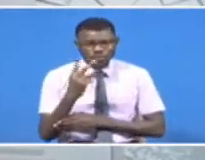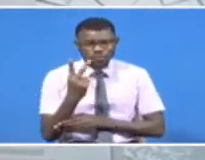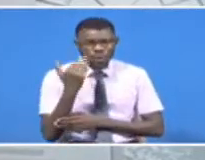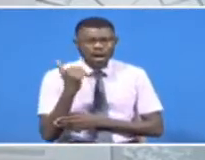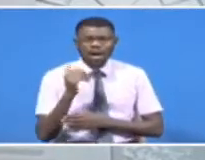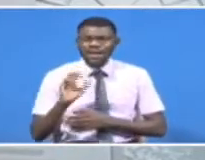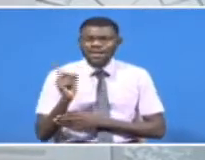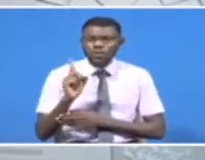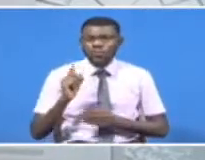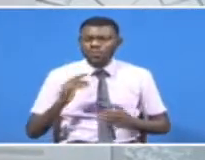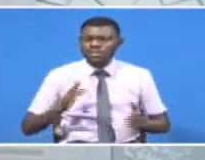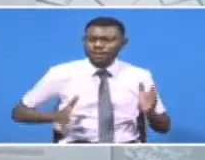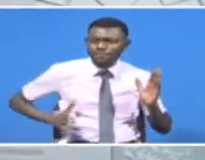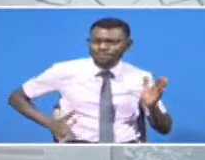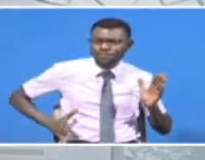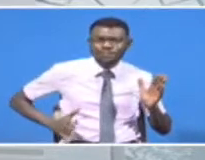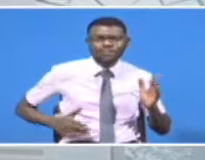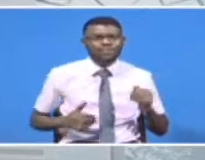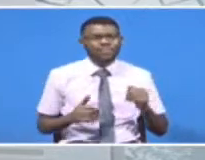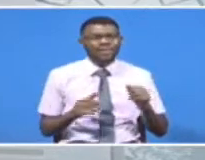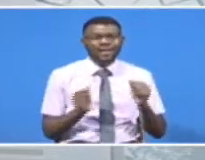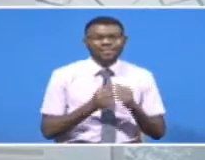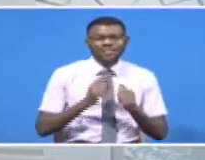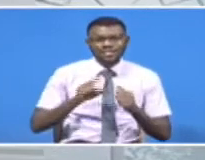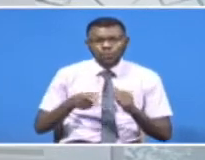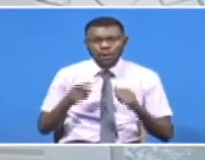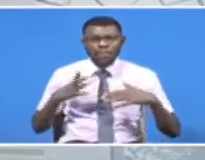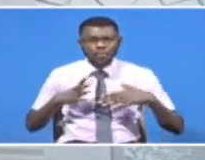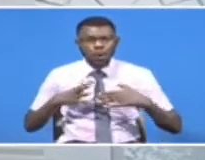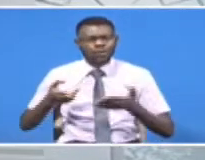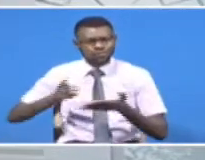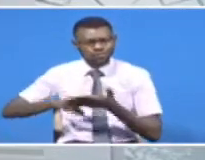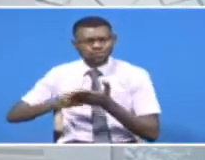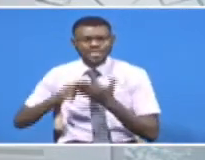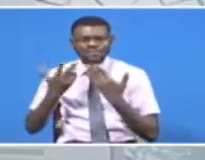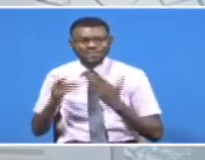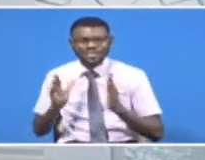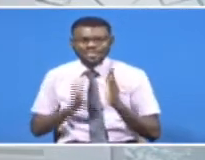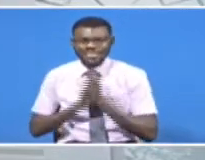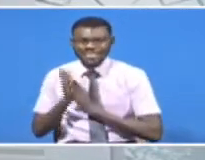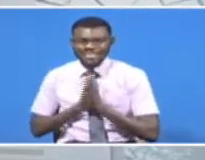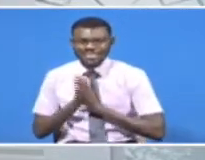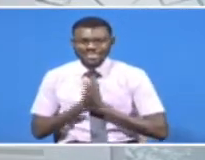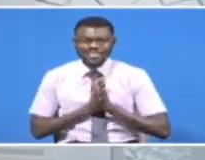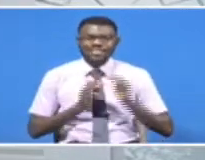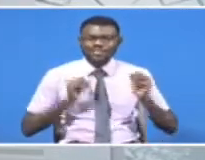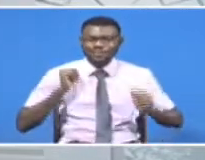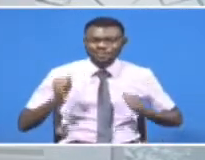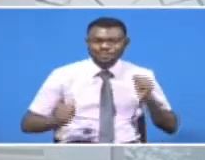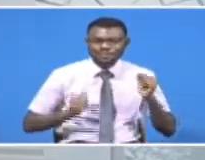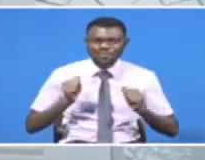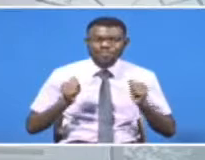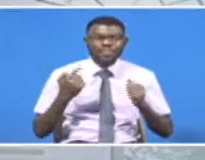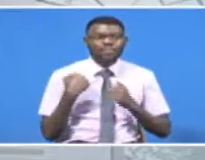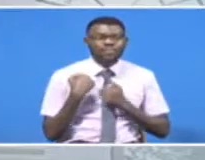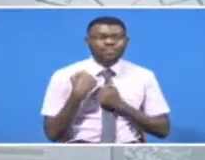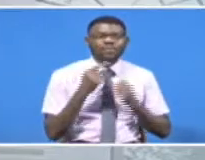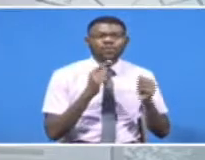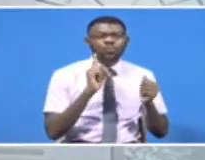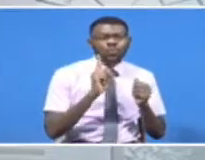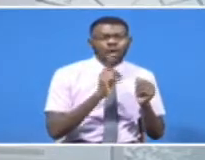Nairobi. Wanariadha zaidi ya 9,000 wamejiandikisha kushiriki mbio hizo, huku watakaomaliza katika nafasi za kwanza